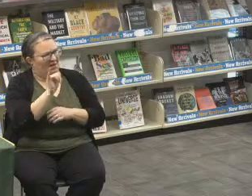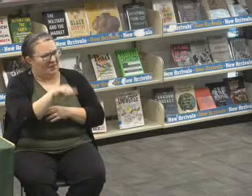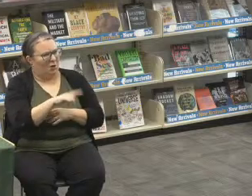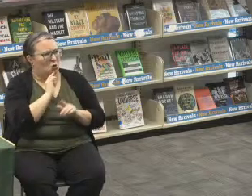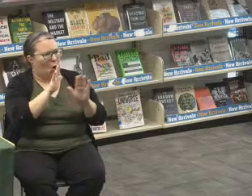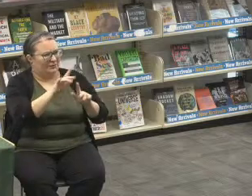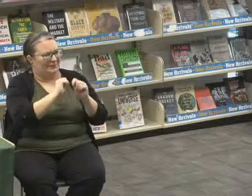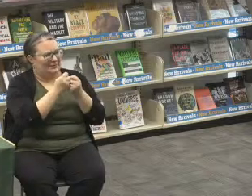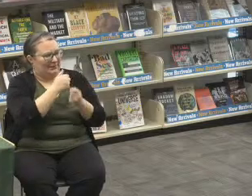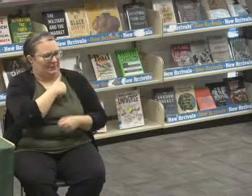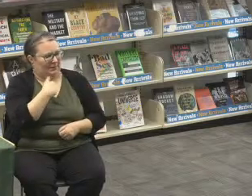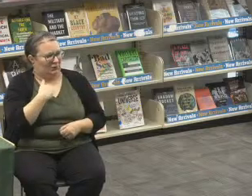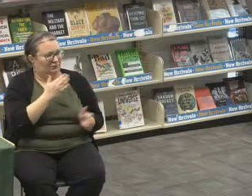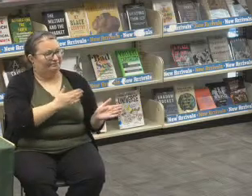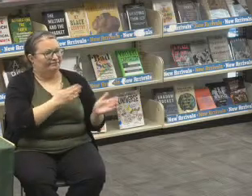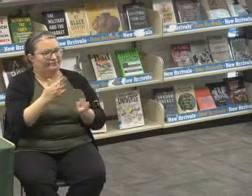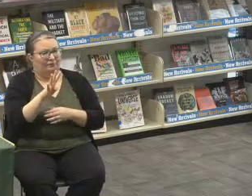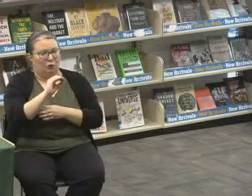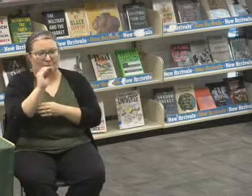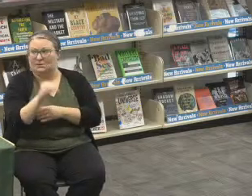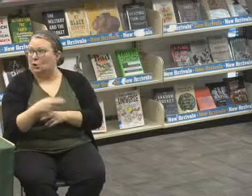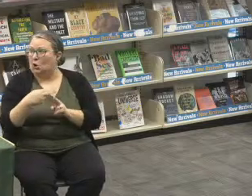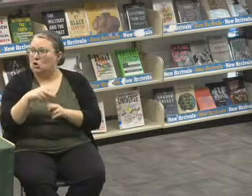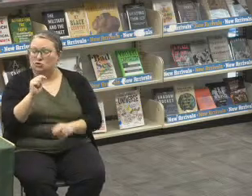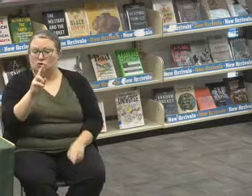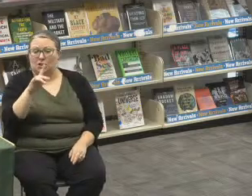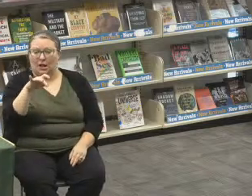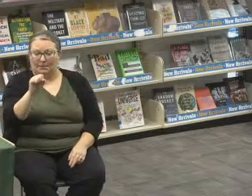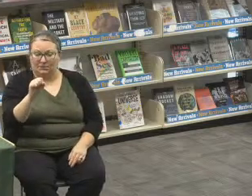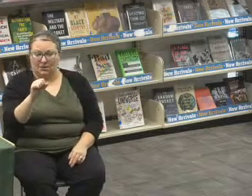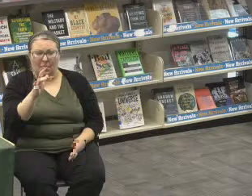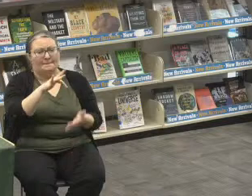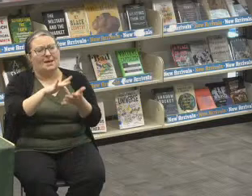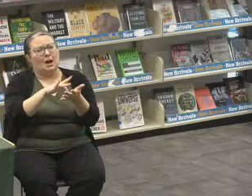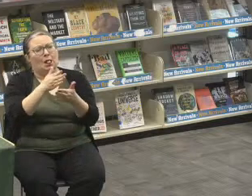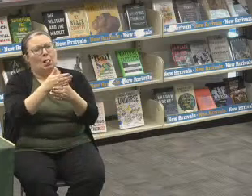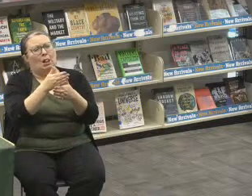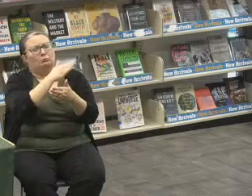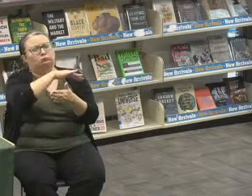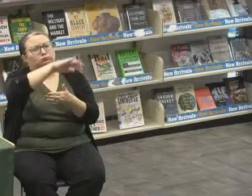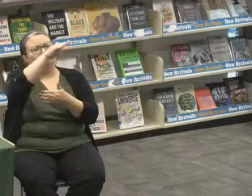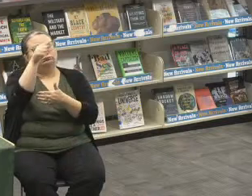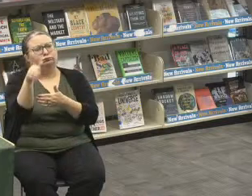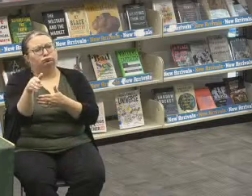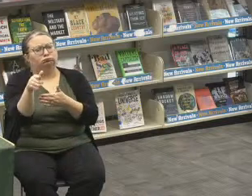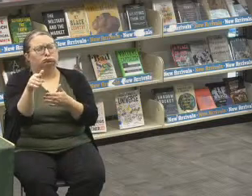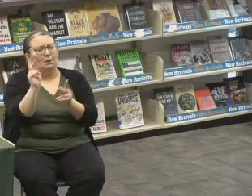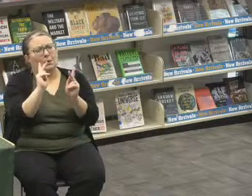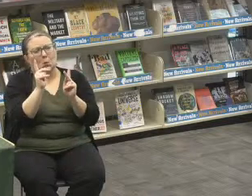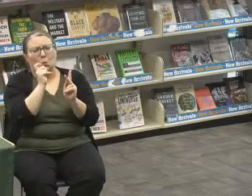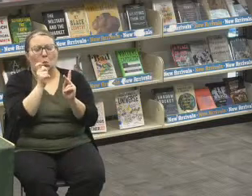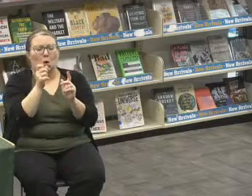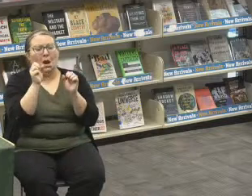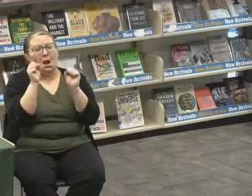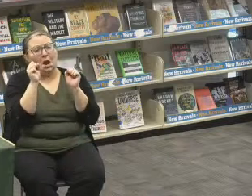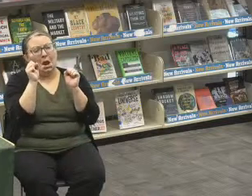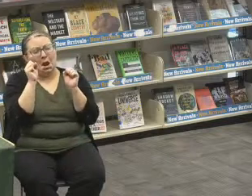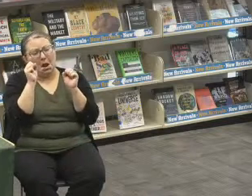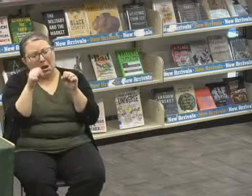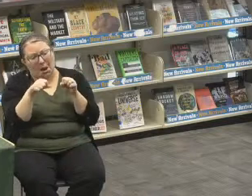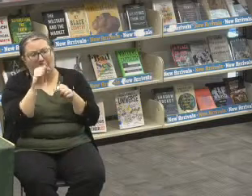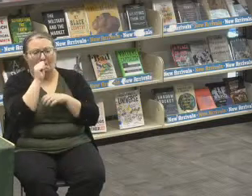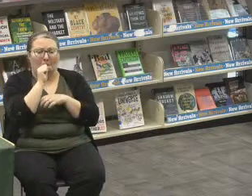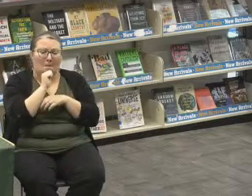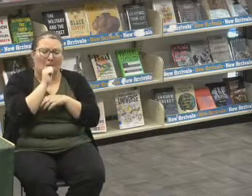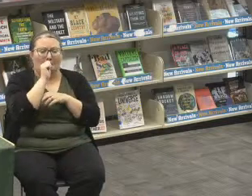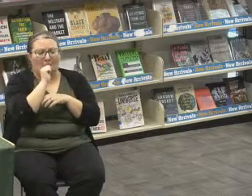team members. 40%, they call them tulips. We're kind of right in the middle of that bell curve, and are people who can kind of roll